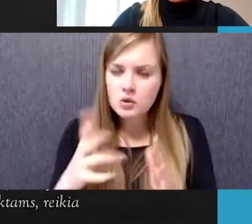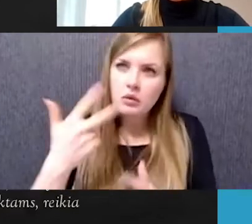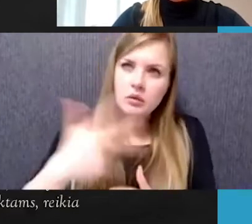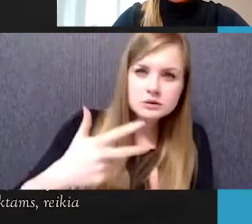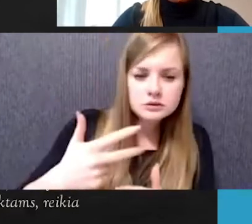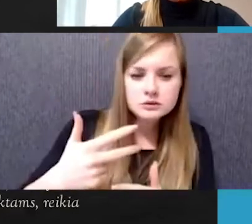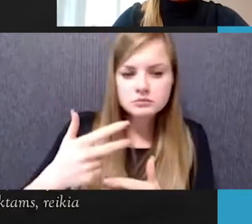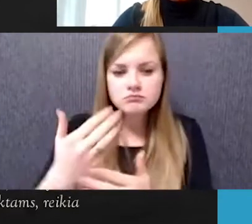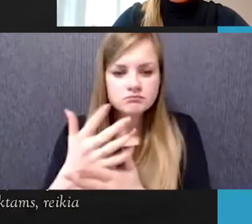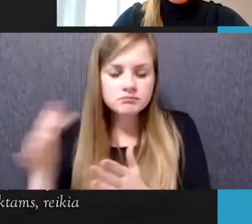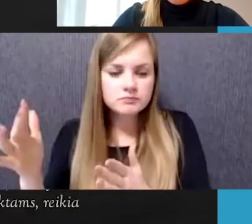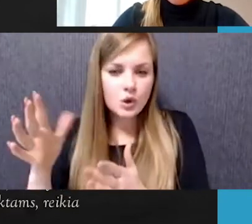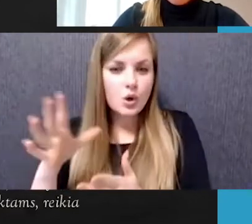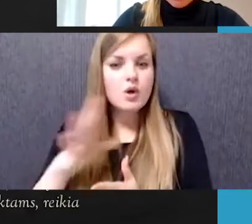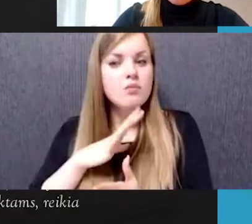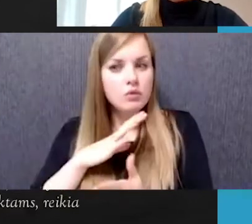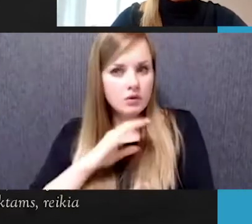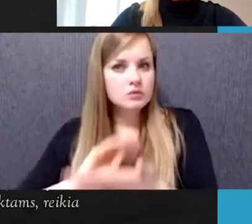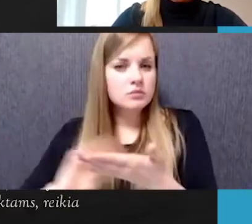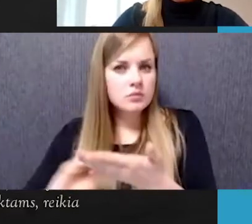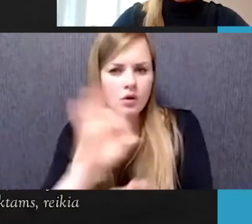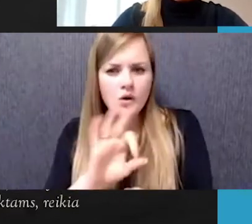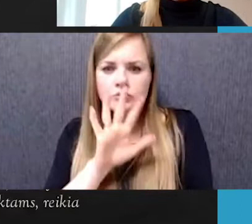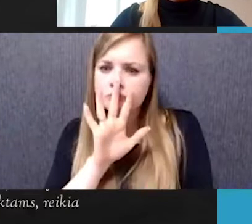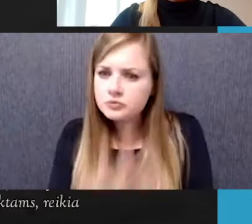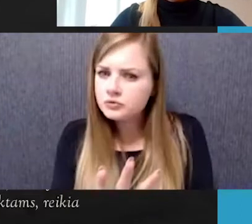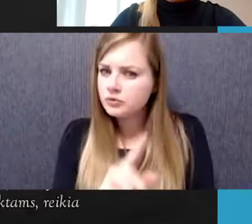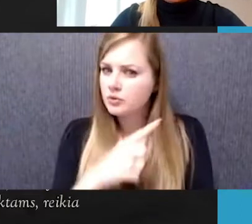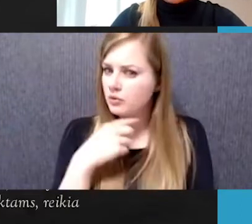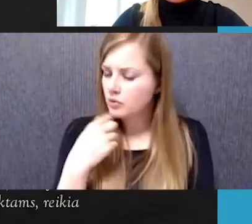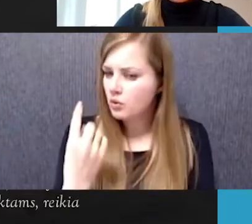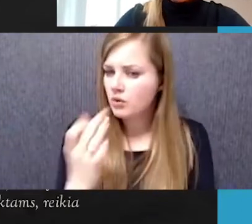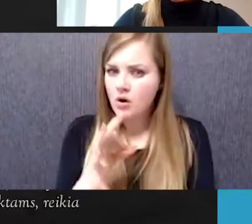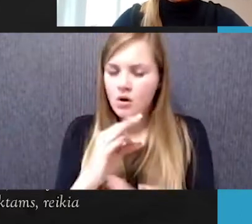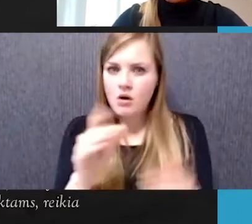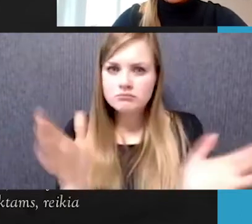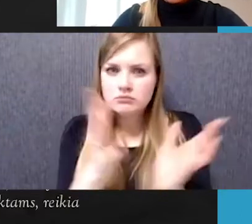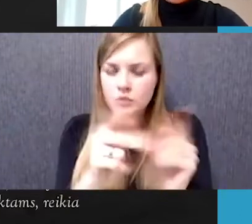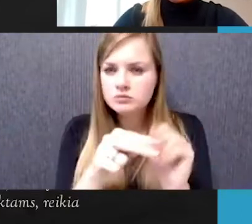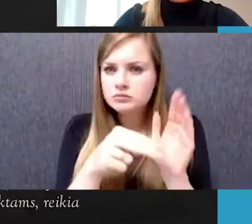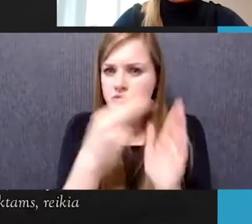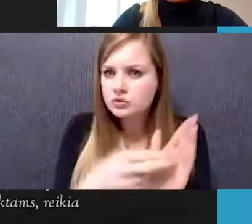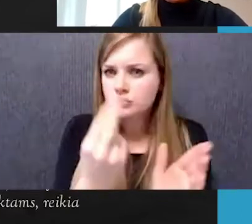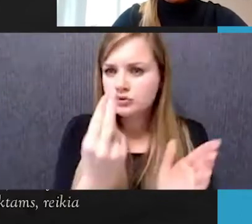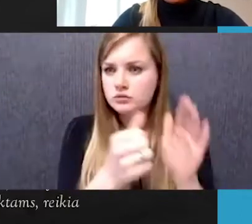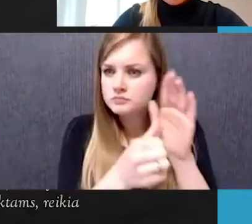comments were clearly interrelated to incitement to